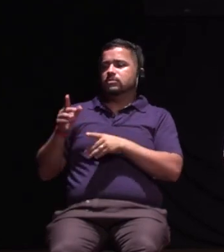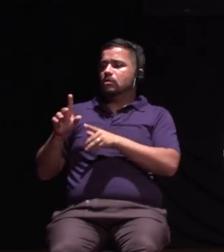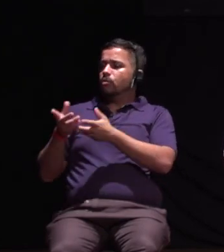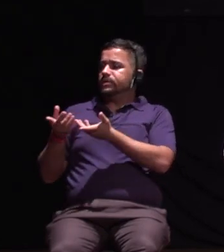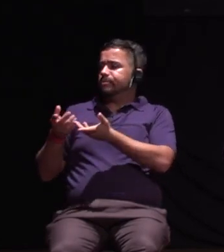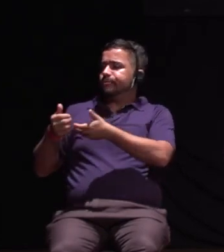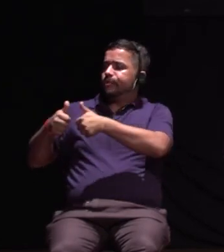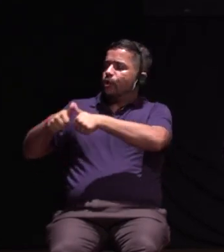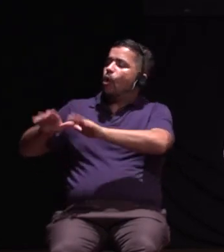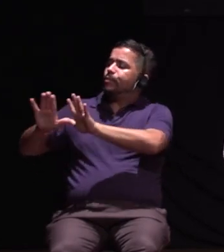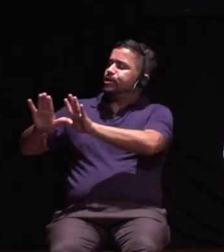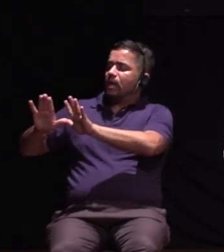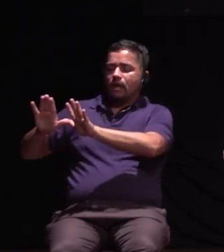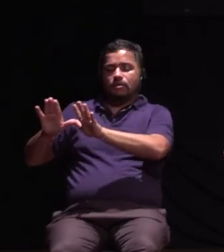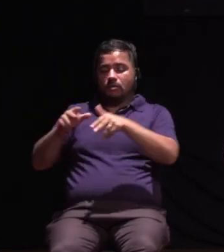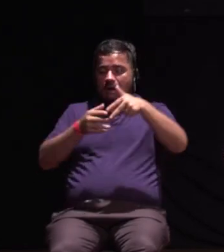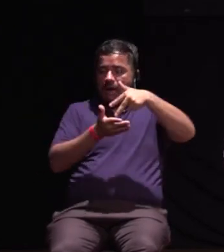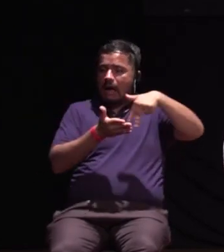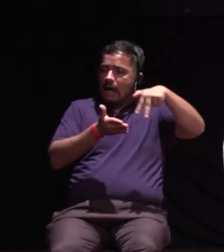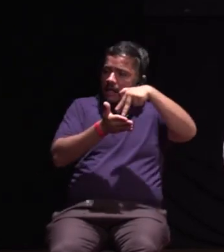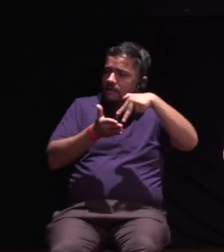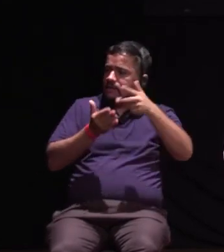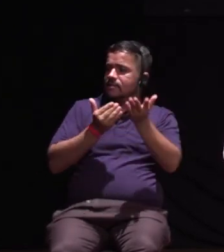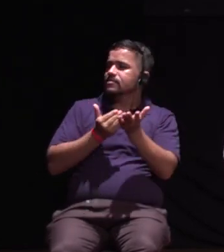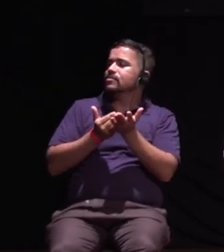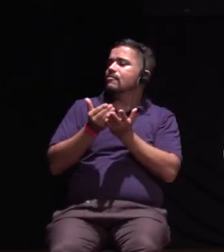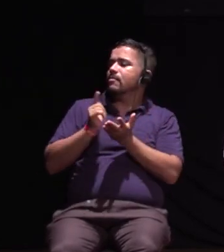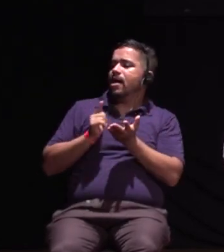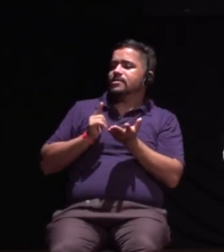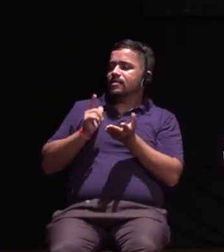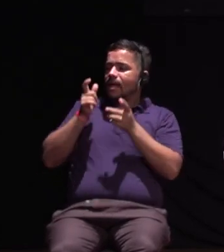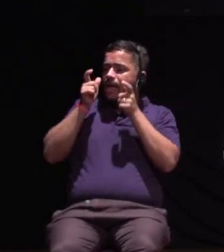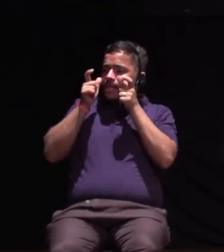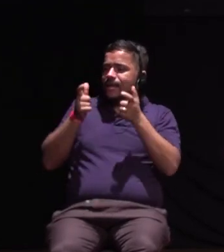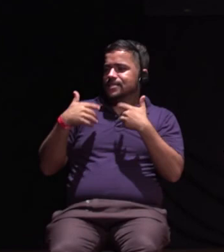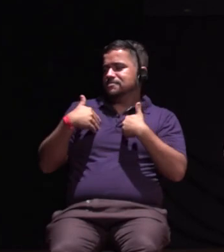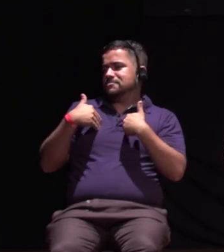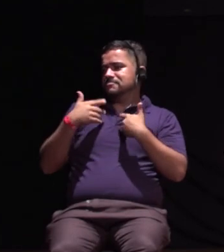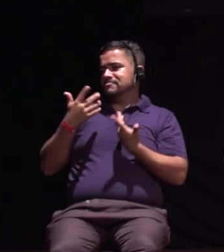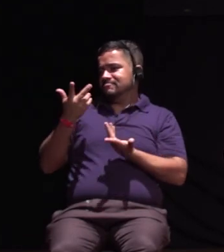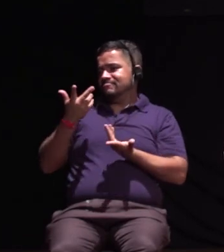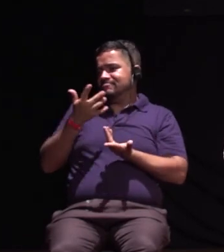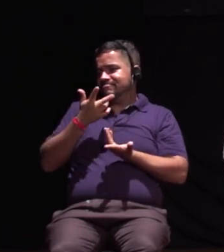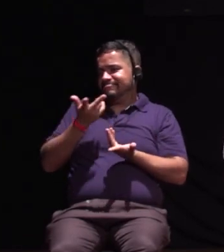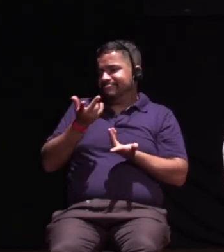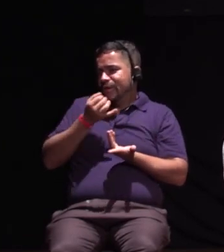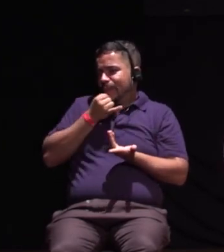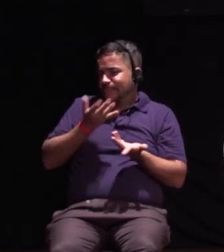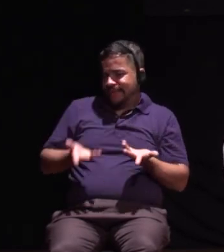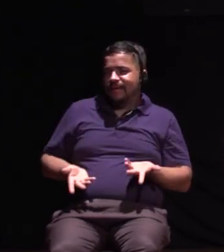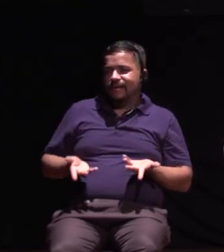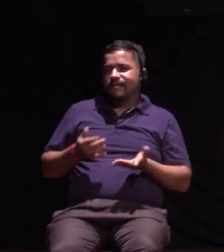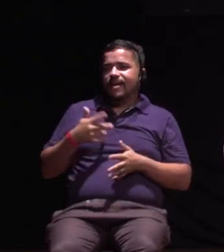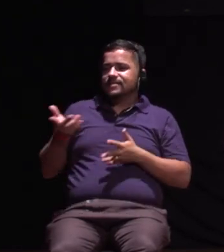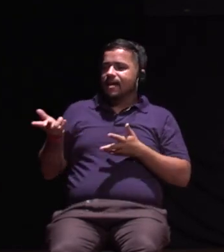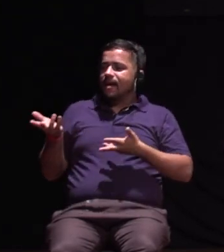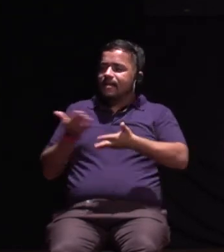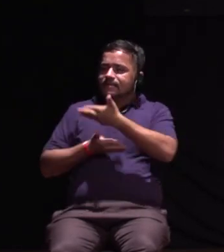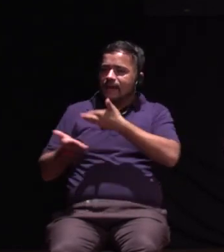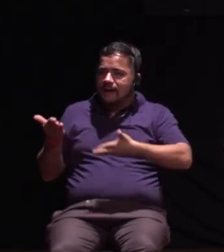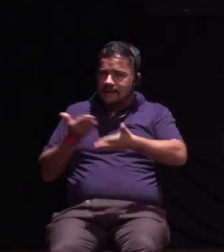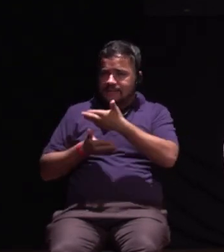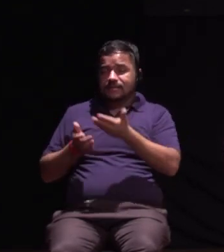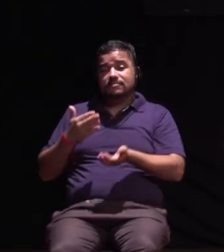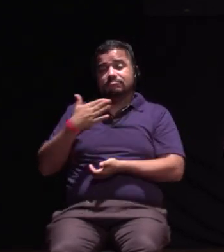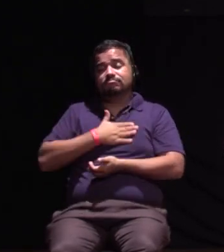my allocution may be a bit vague and very object. But I really like this idea of what is the